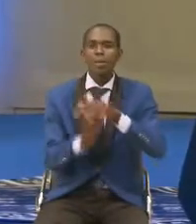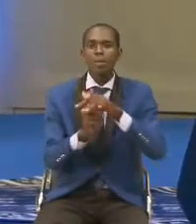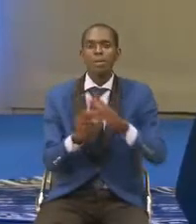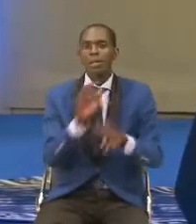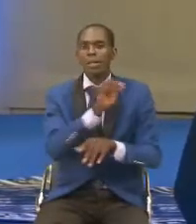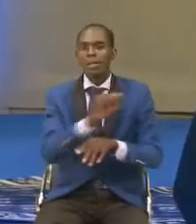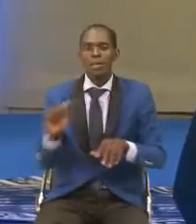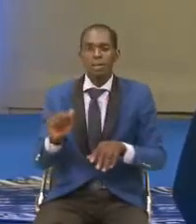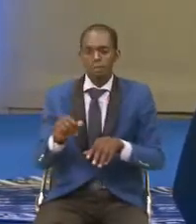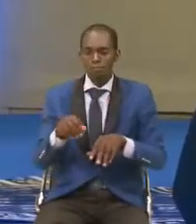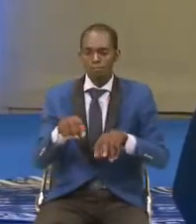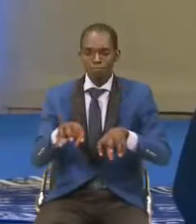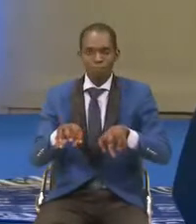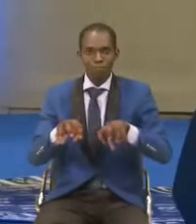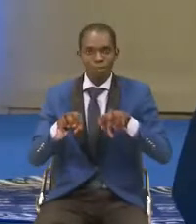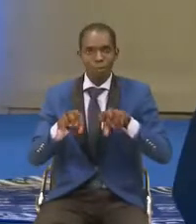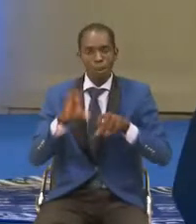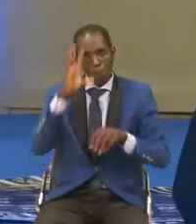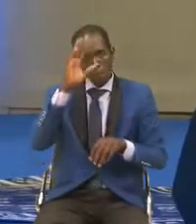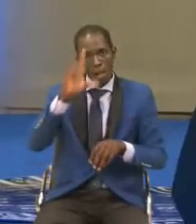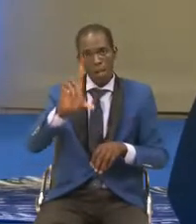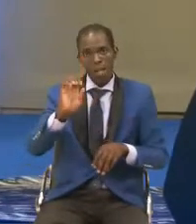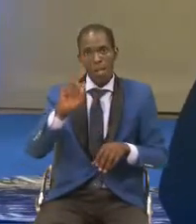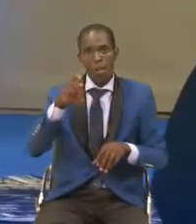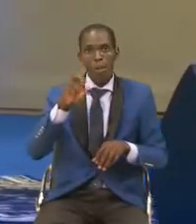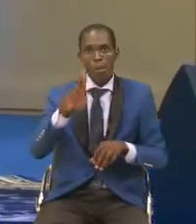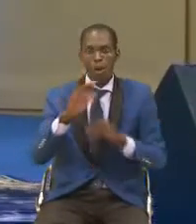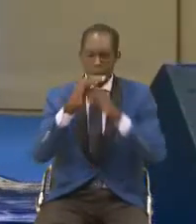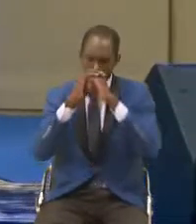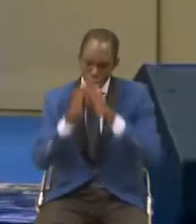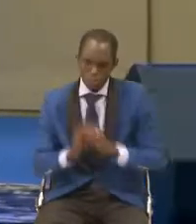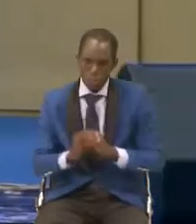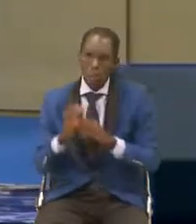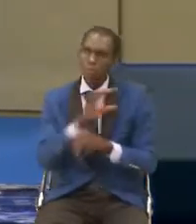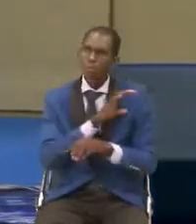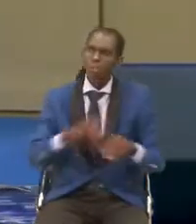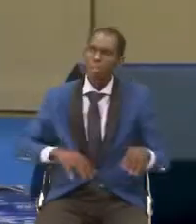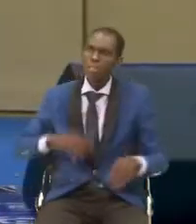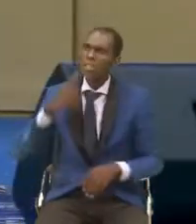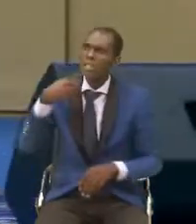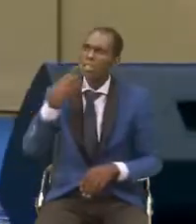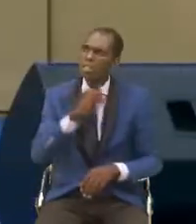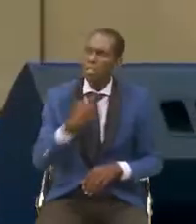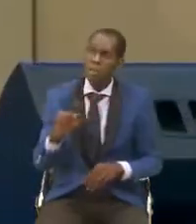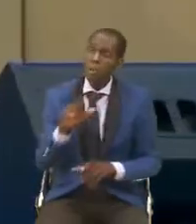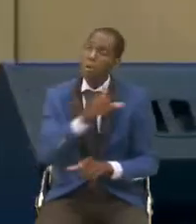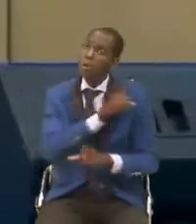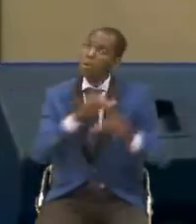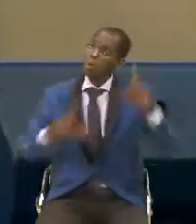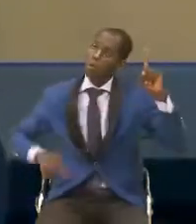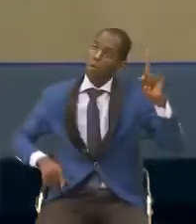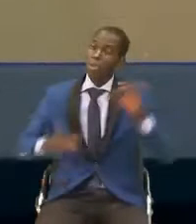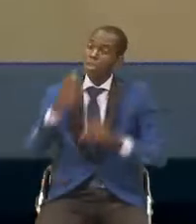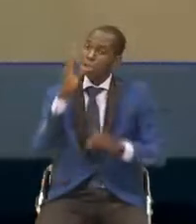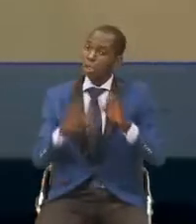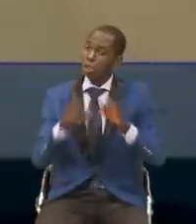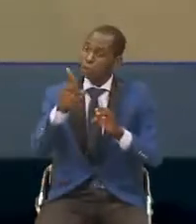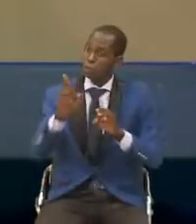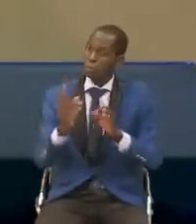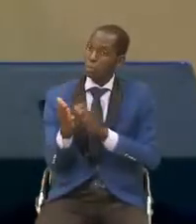told, and behold, there came a leper and worshipped him,